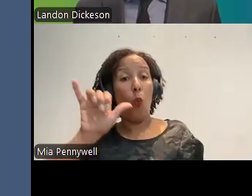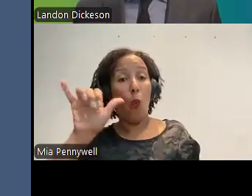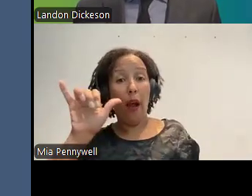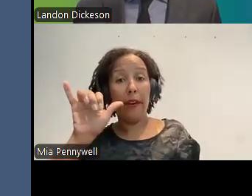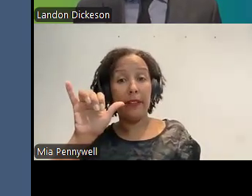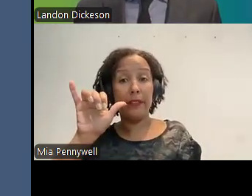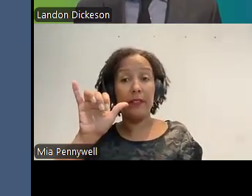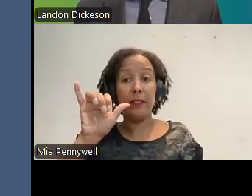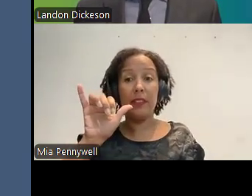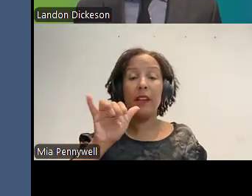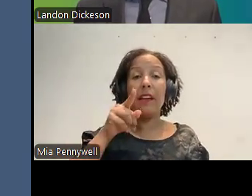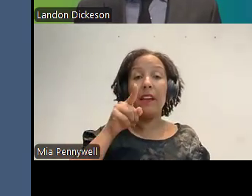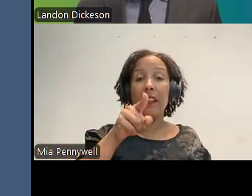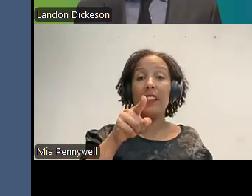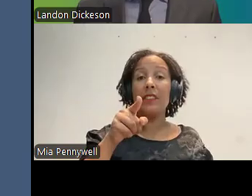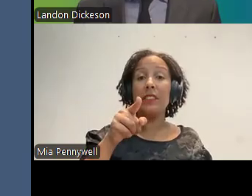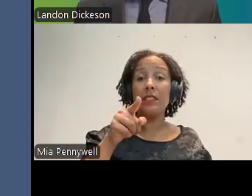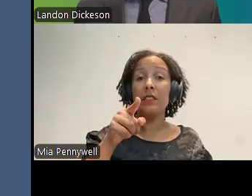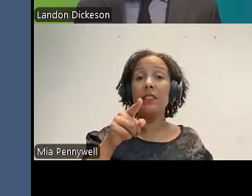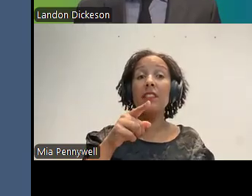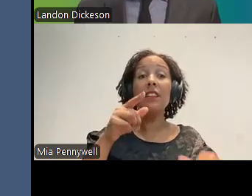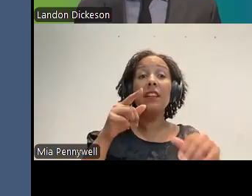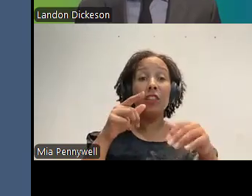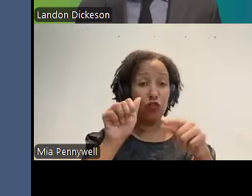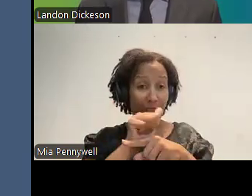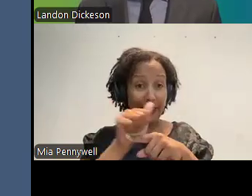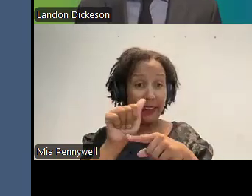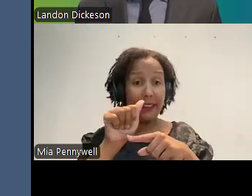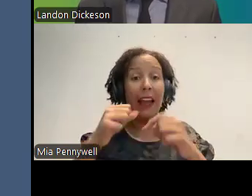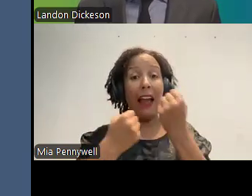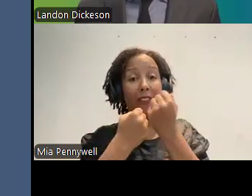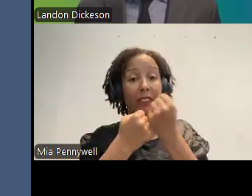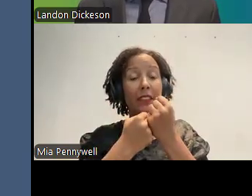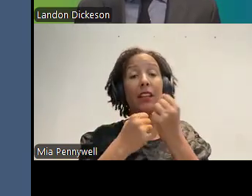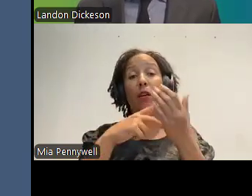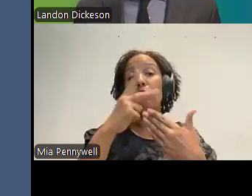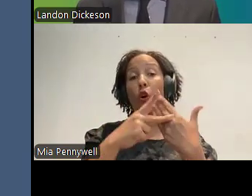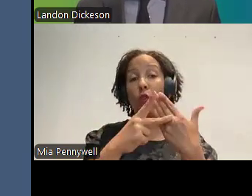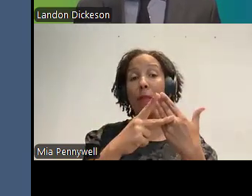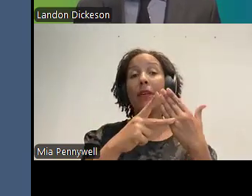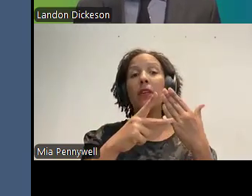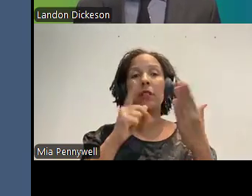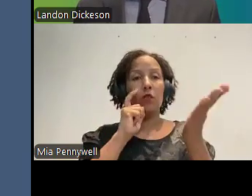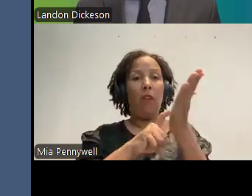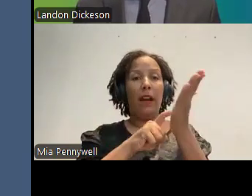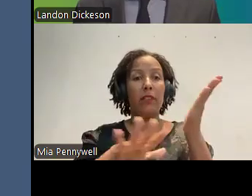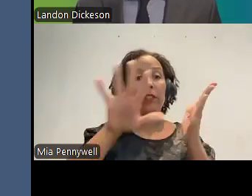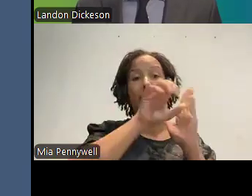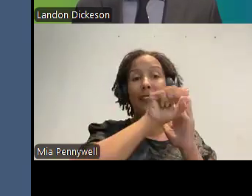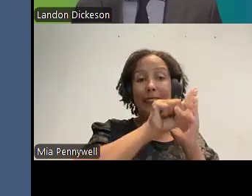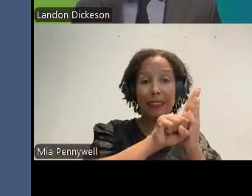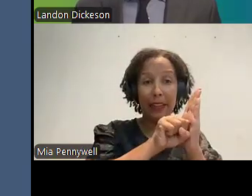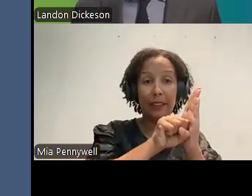training program and approach that is both state and federally recognized. Sex trafficking does need to